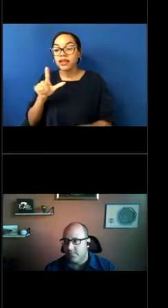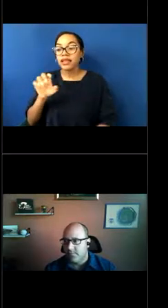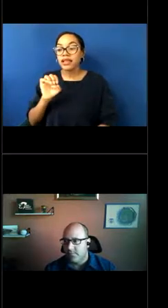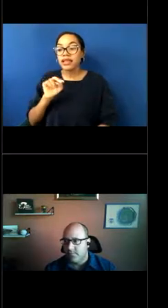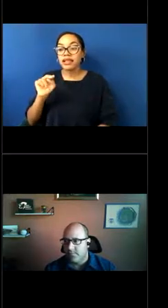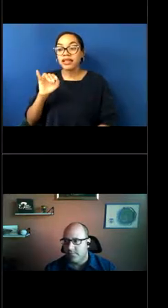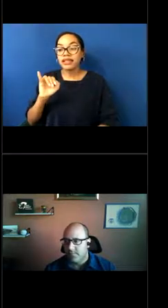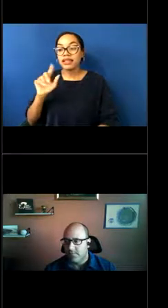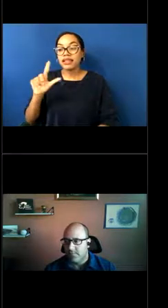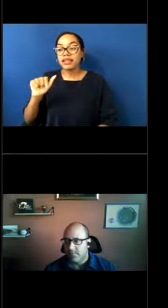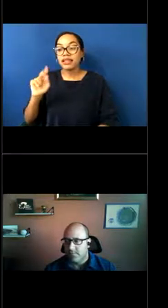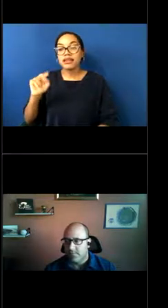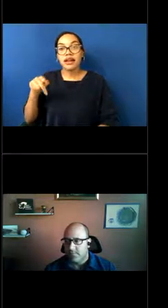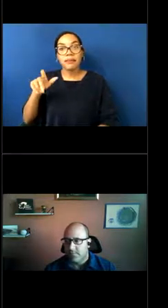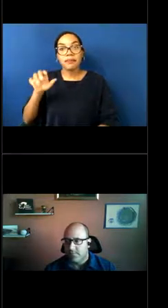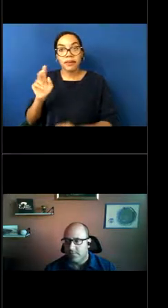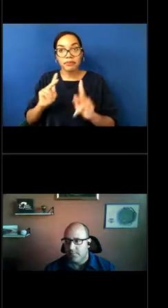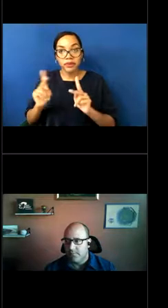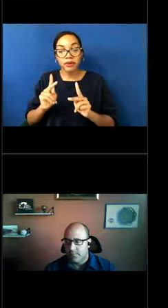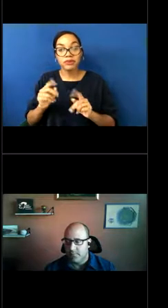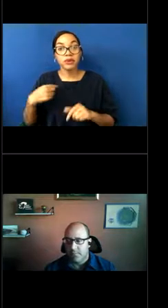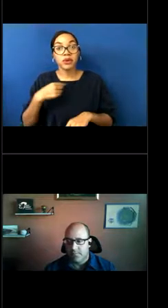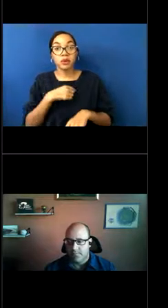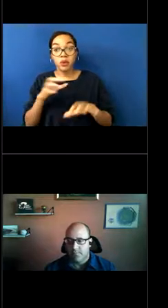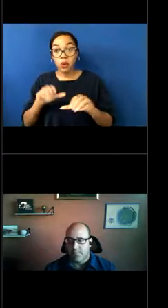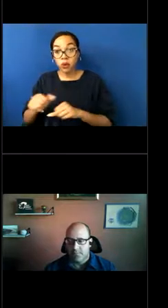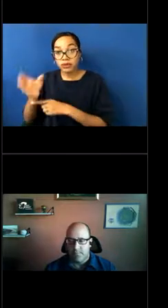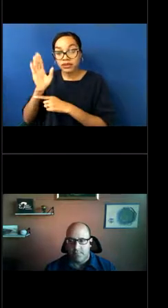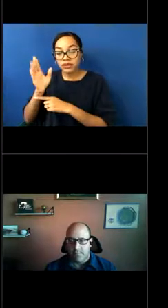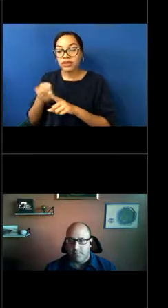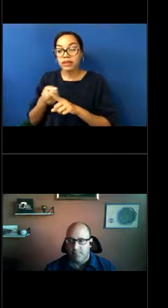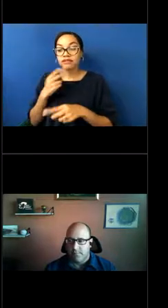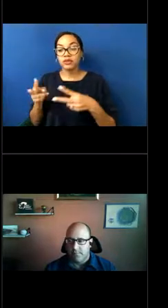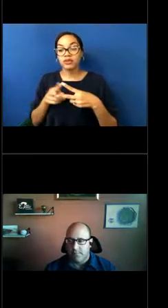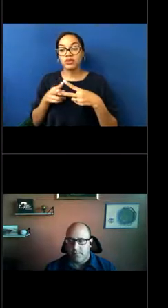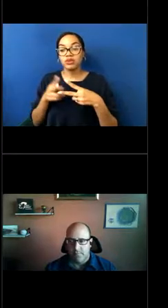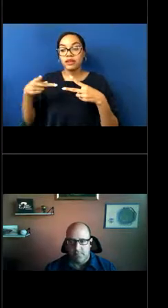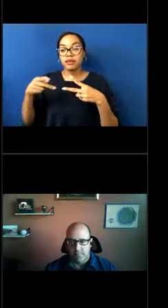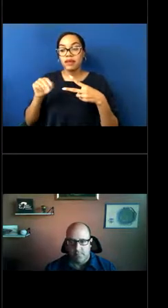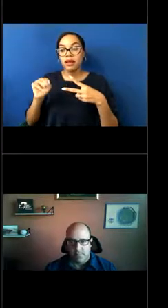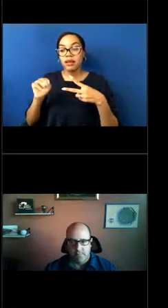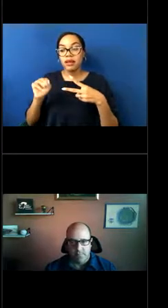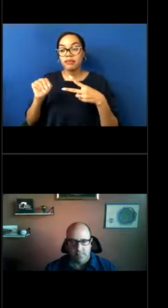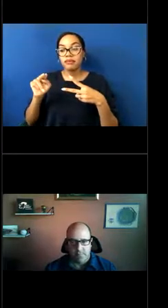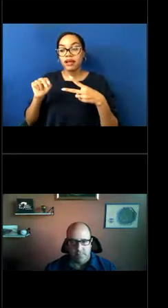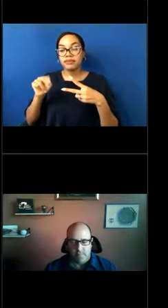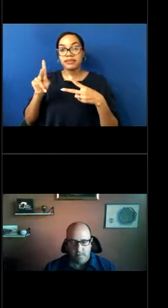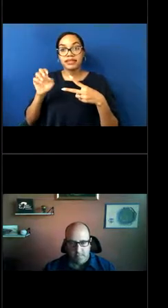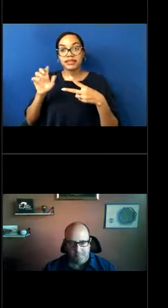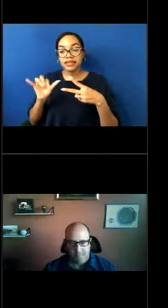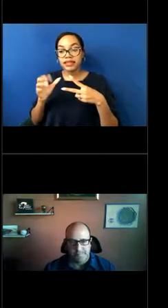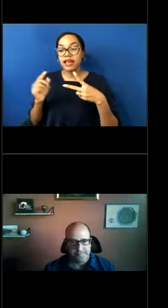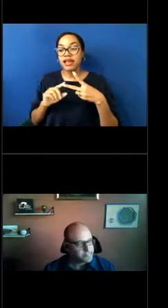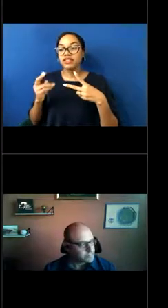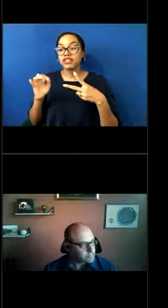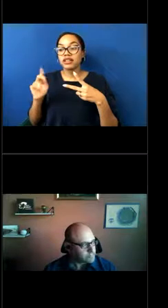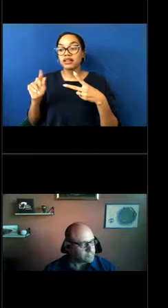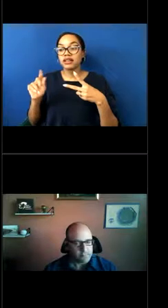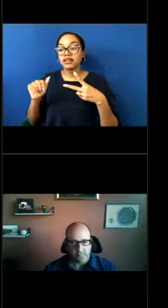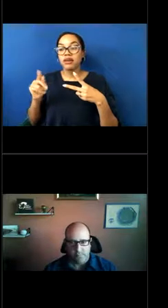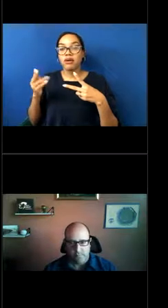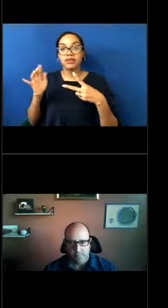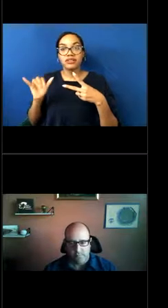the ancestral lands of the Pamunkey and Chickahominy tribes. And I also want to extend a special thank you to our American